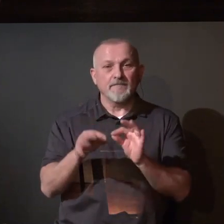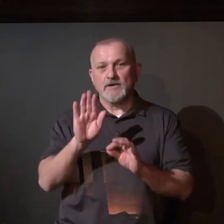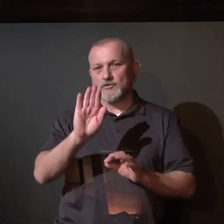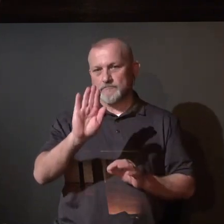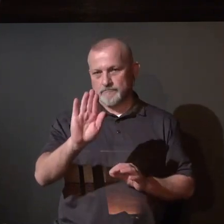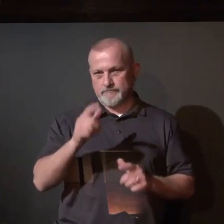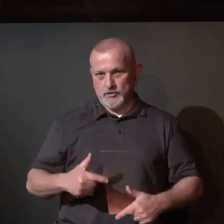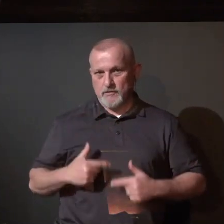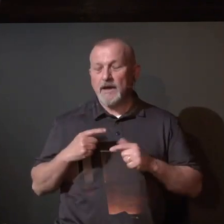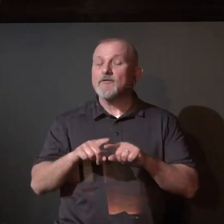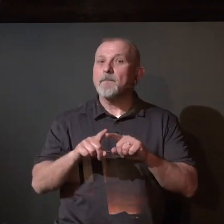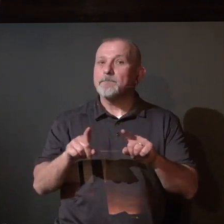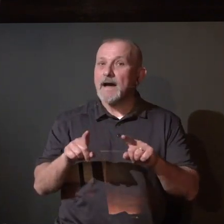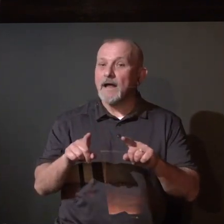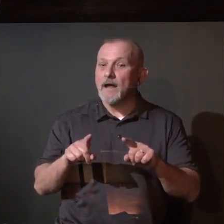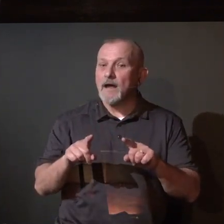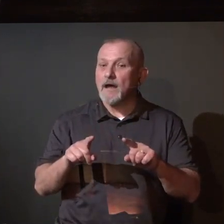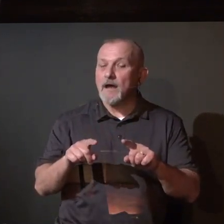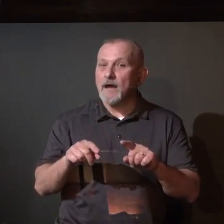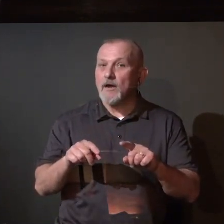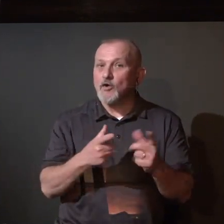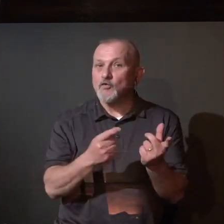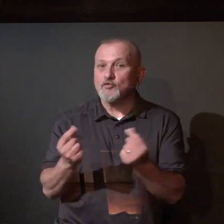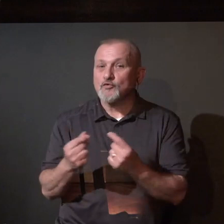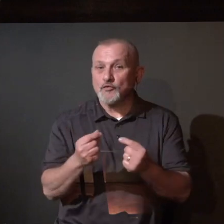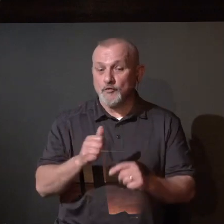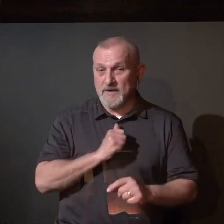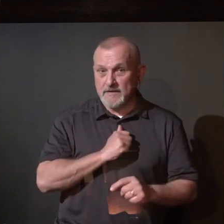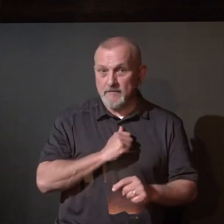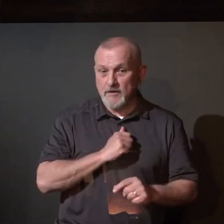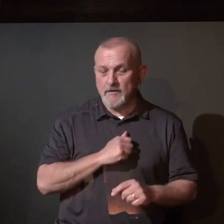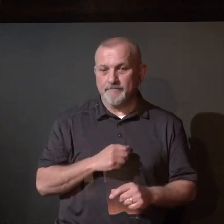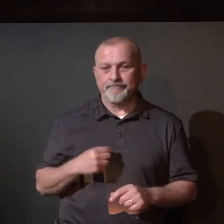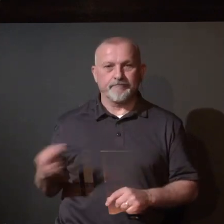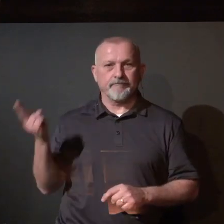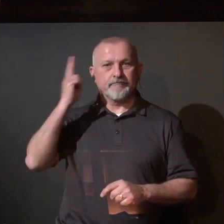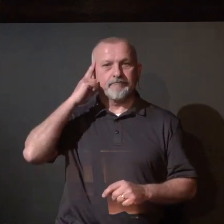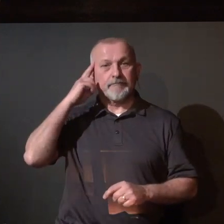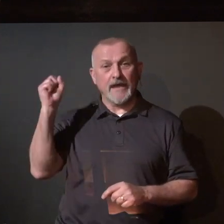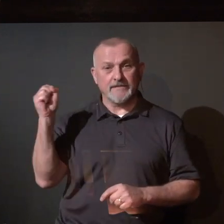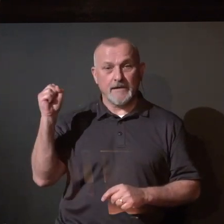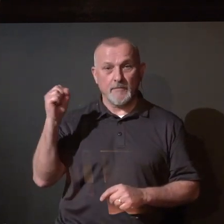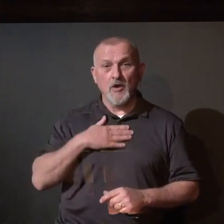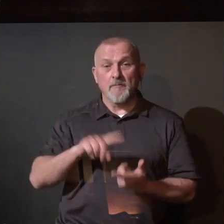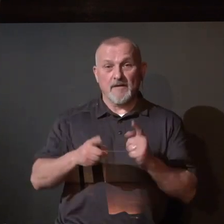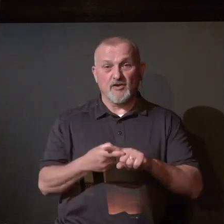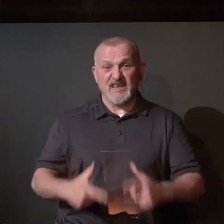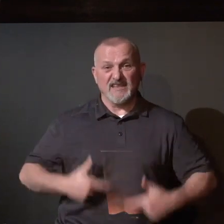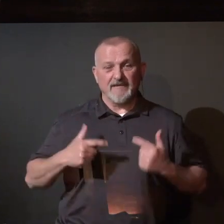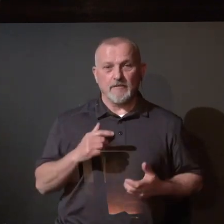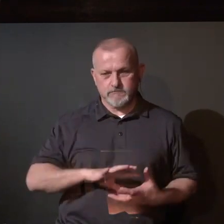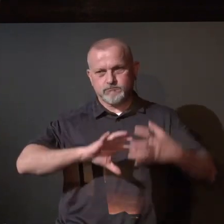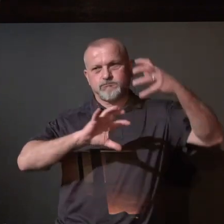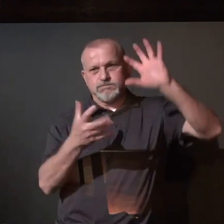will do. Hey, Pastor Sam, I got a friend whose life is broken. And they've messed up